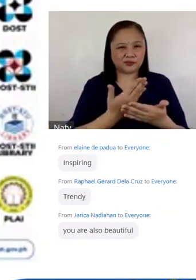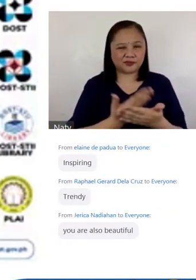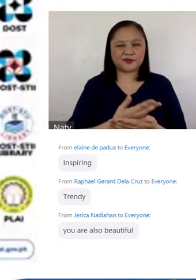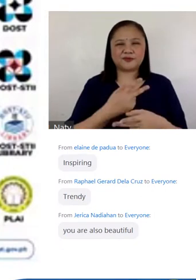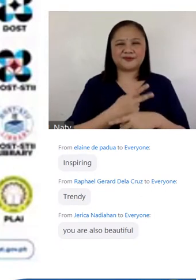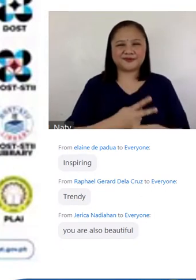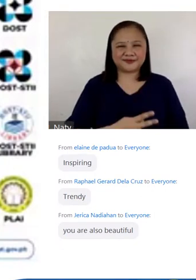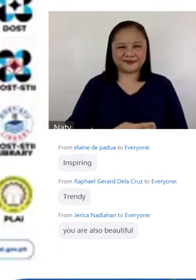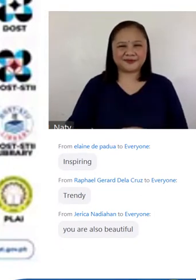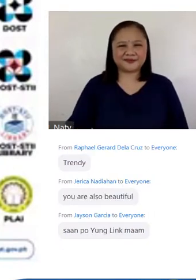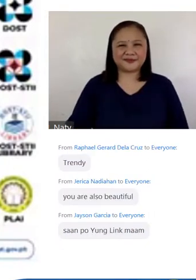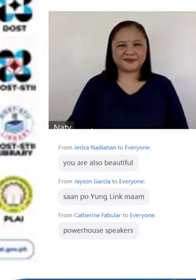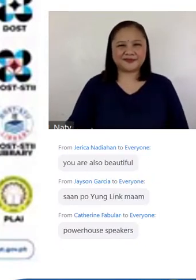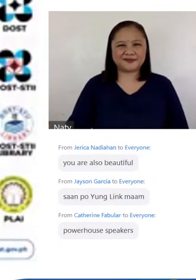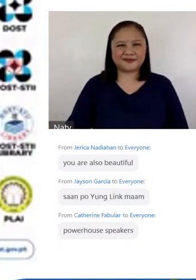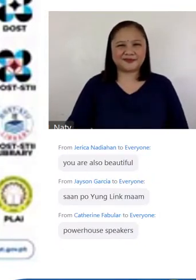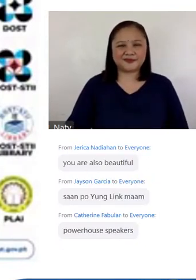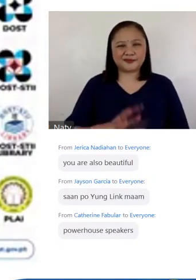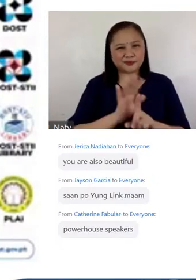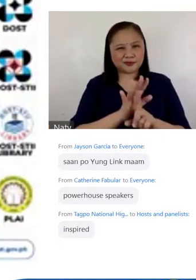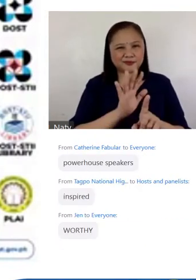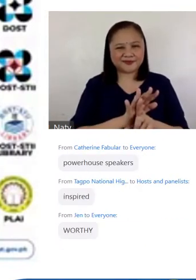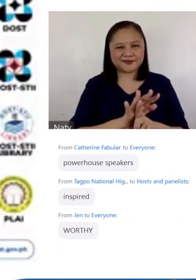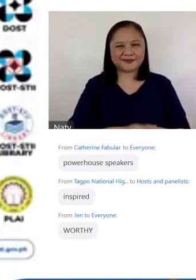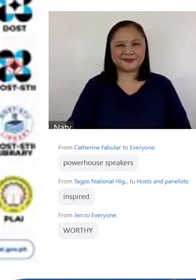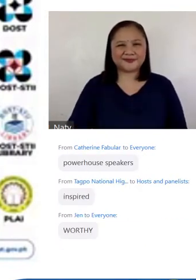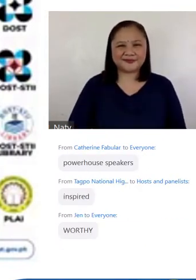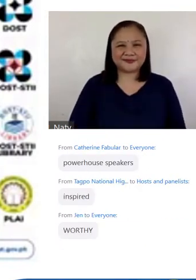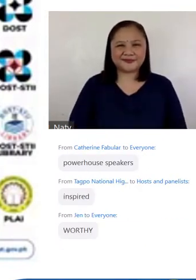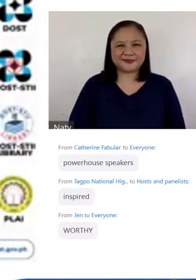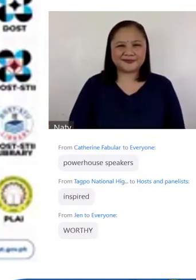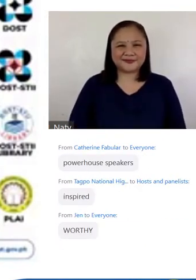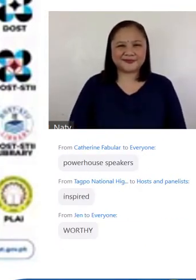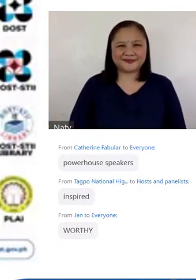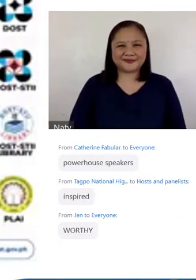Productive. Trendy. Oh, okay.